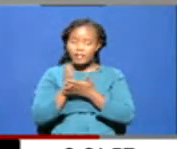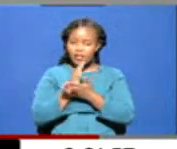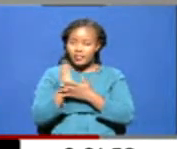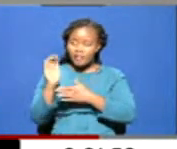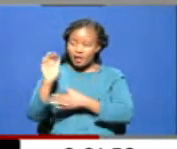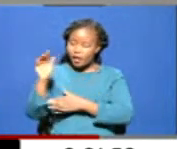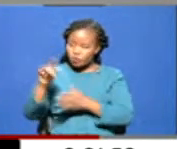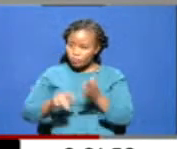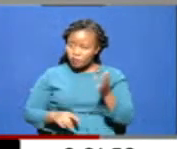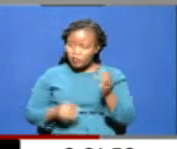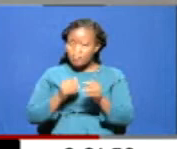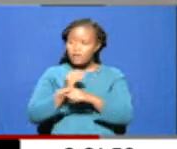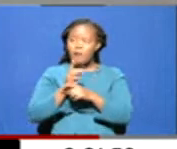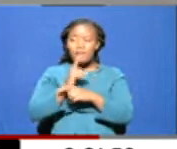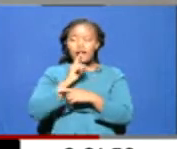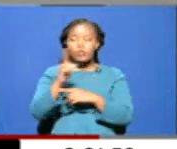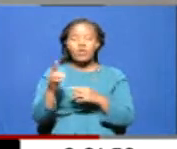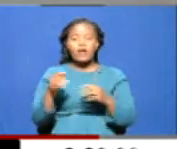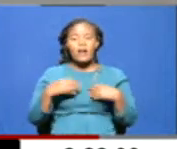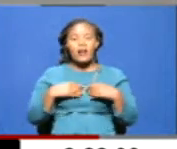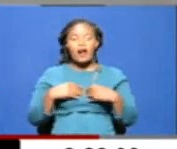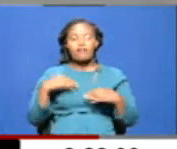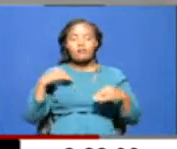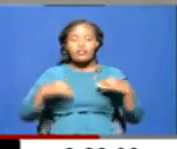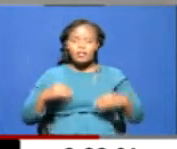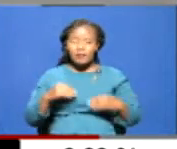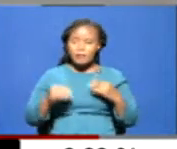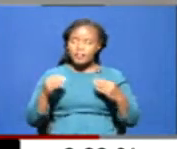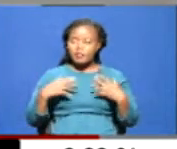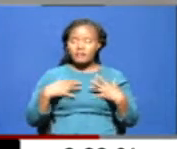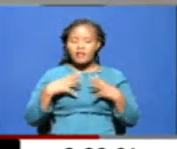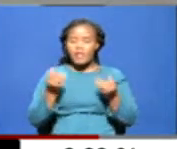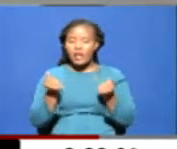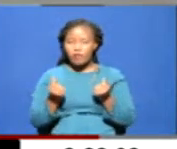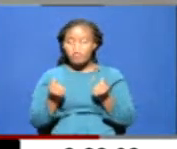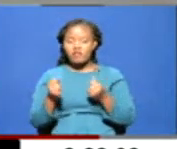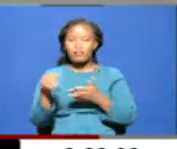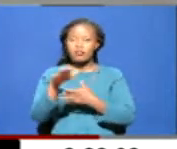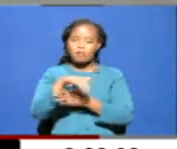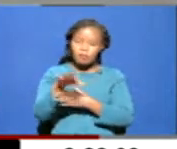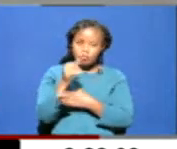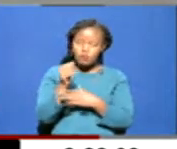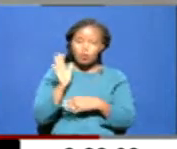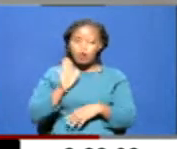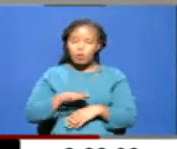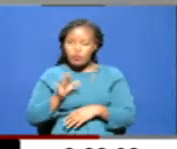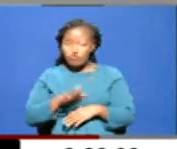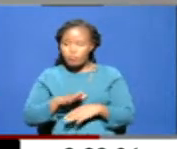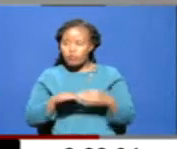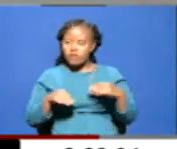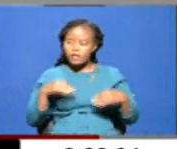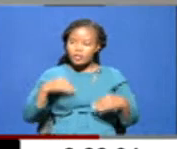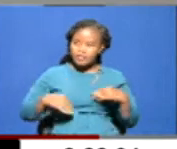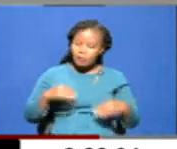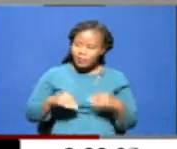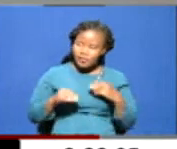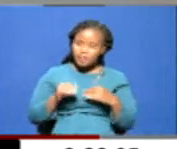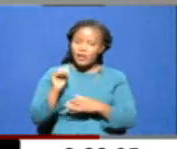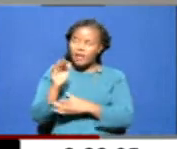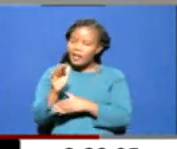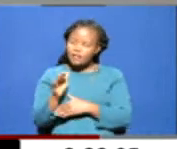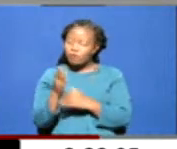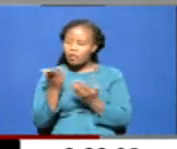place disability-friendly health facilities and services for women living with disability seeking sexual reproductive health